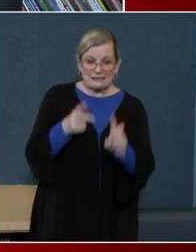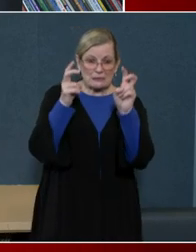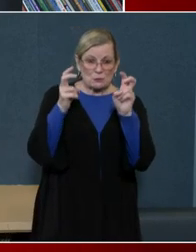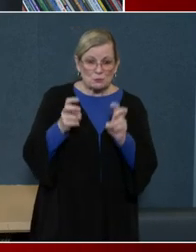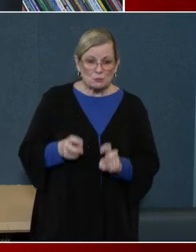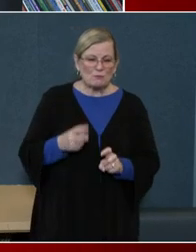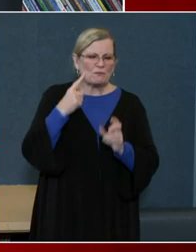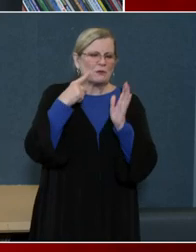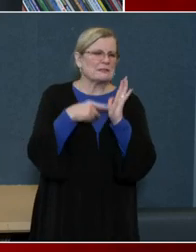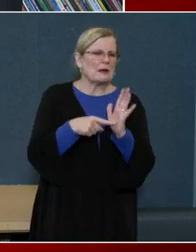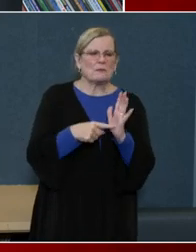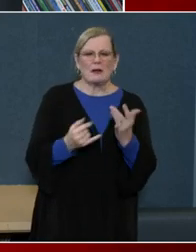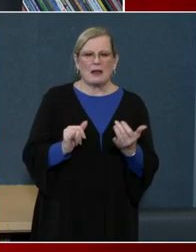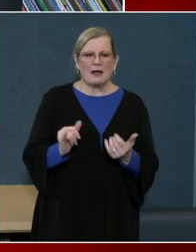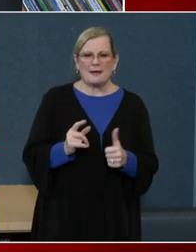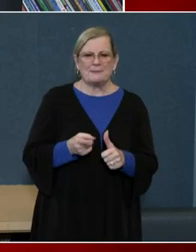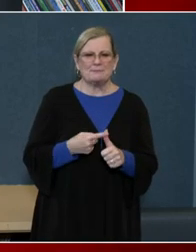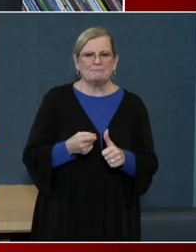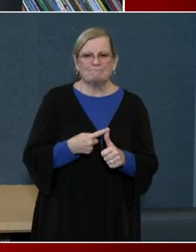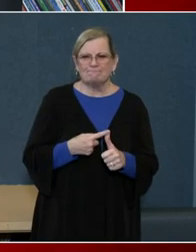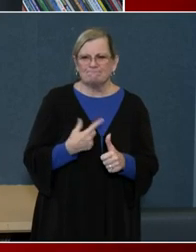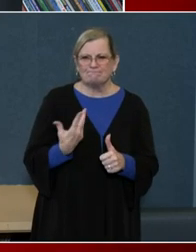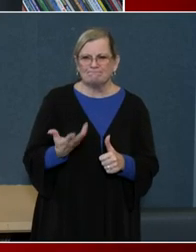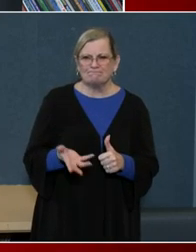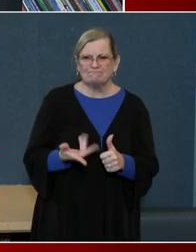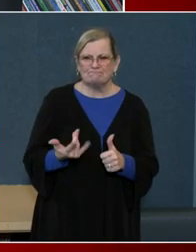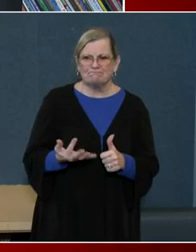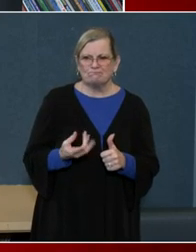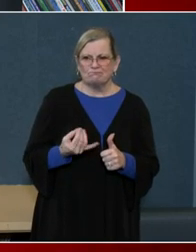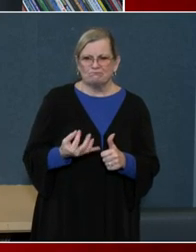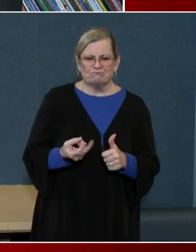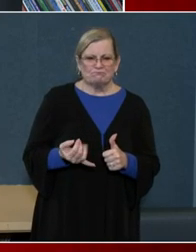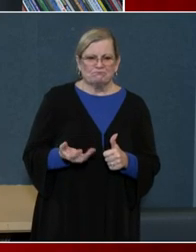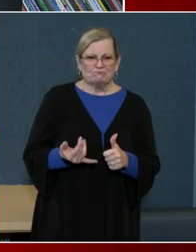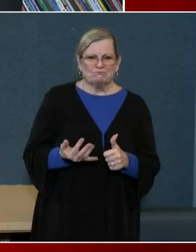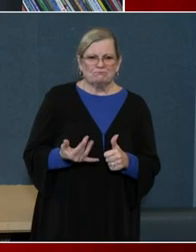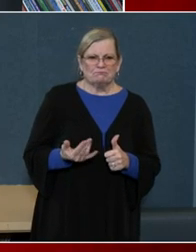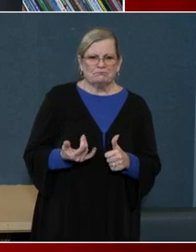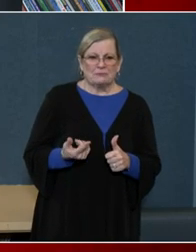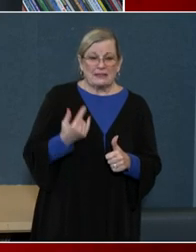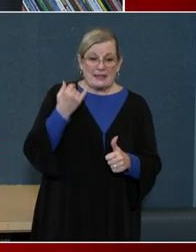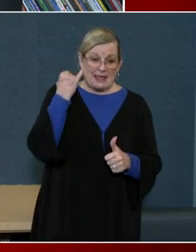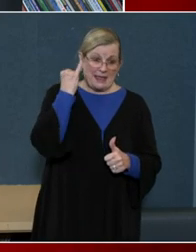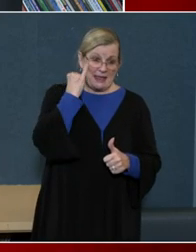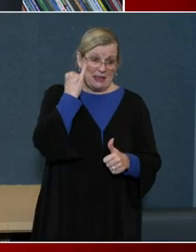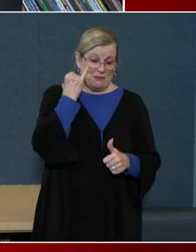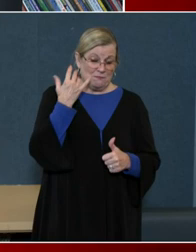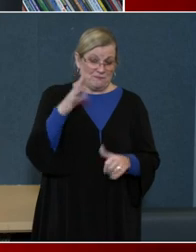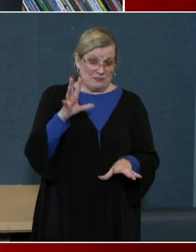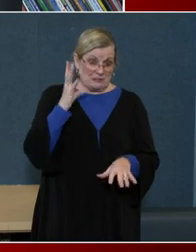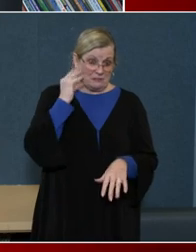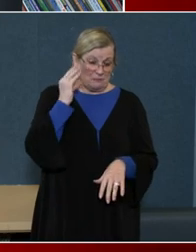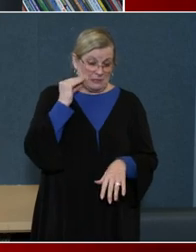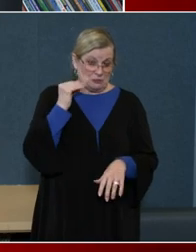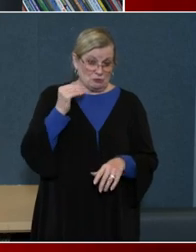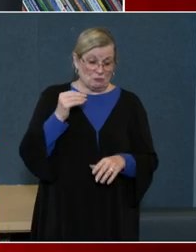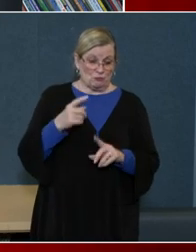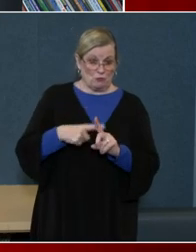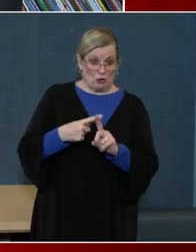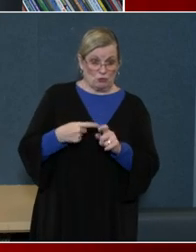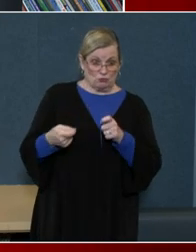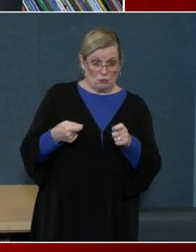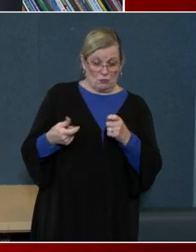the debate that you allude to with regard to rent control, I think there's been very little discussion about the court